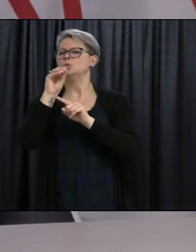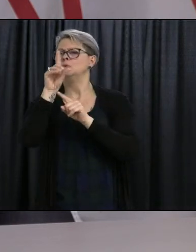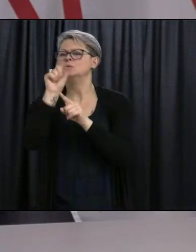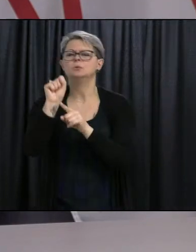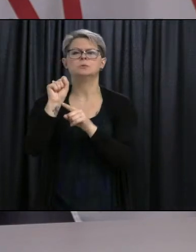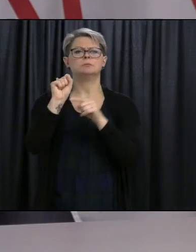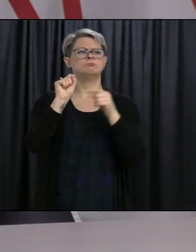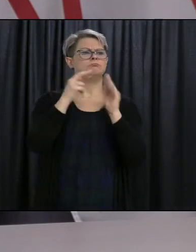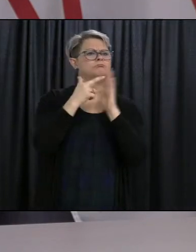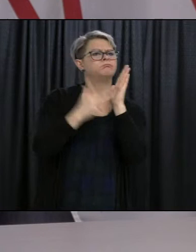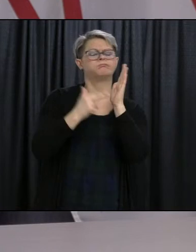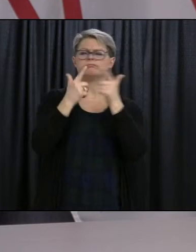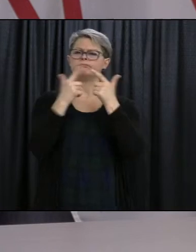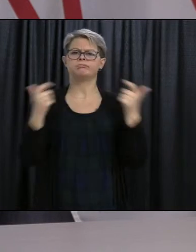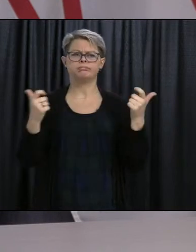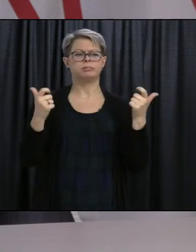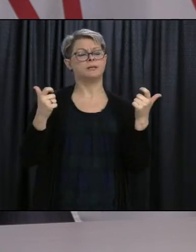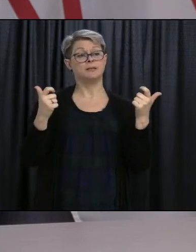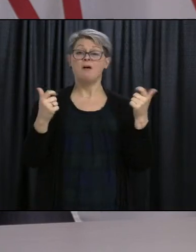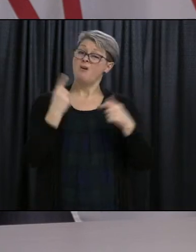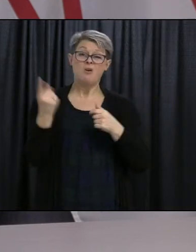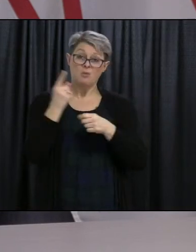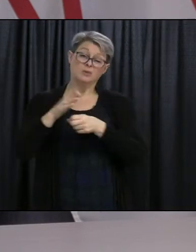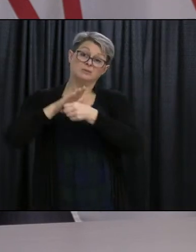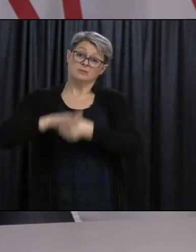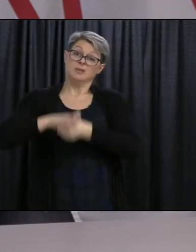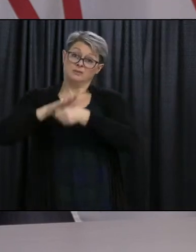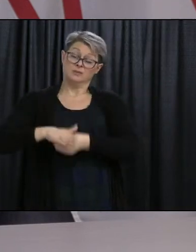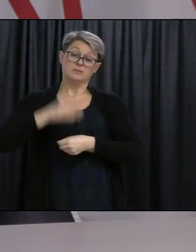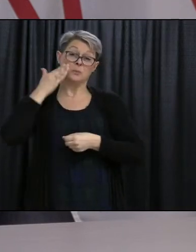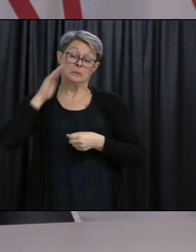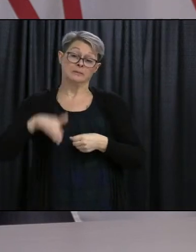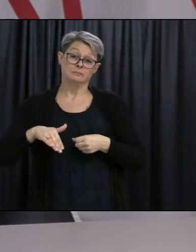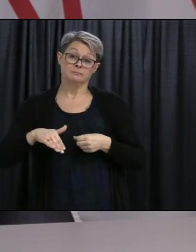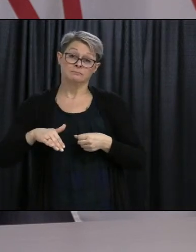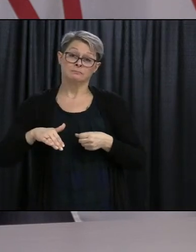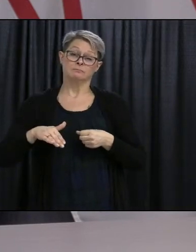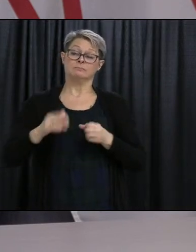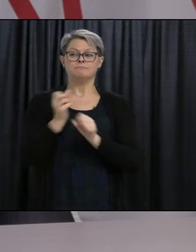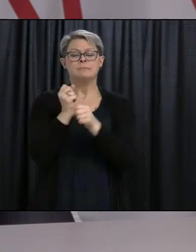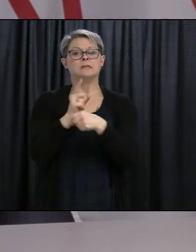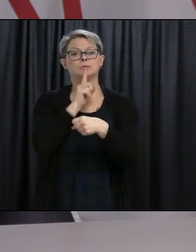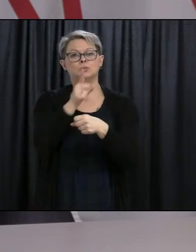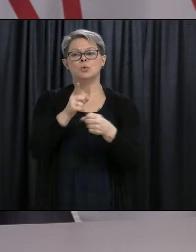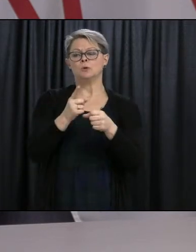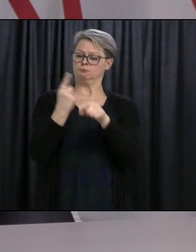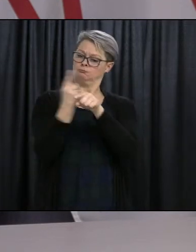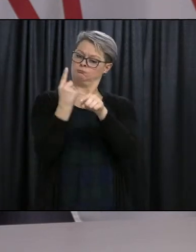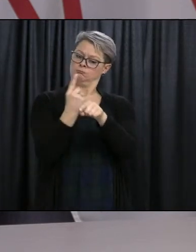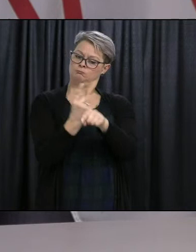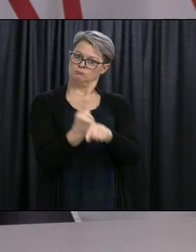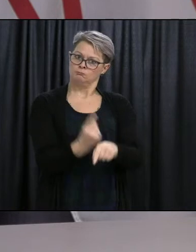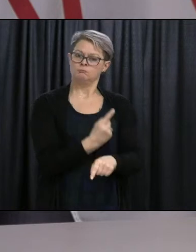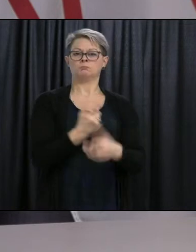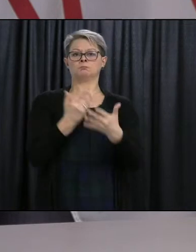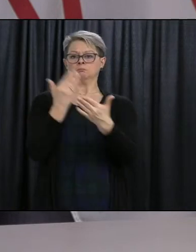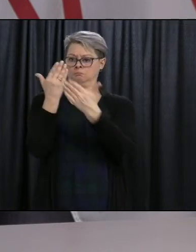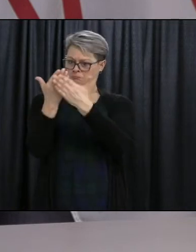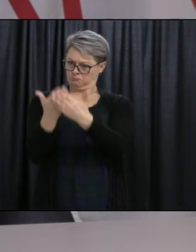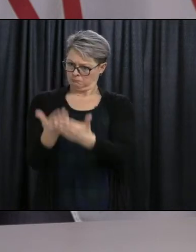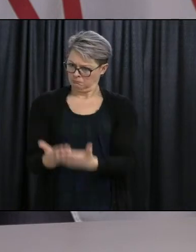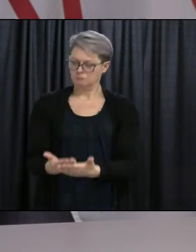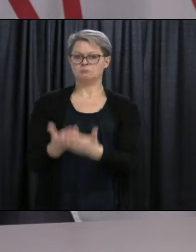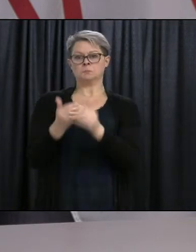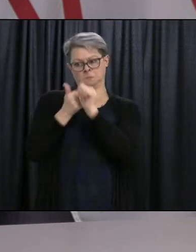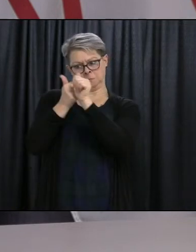and it's always stressful trying to make sure that we're doing what's right and what's the best evidence and trying to stay on top of